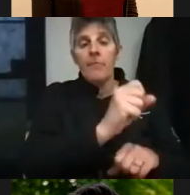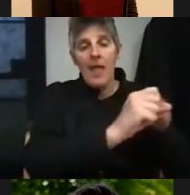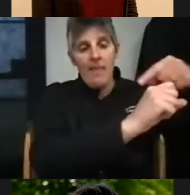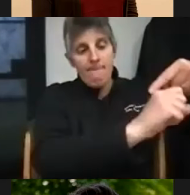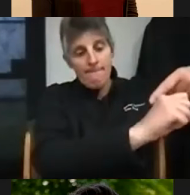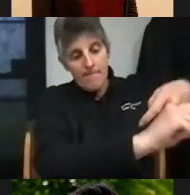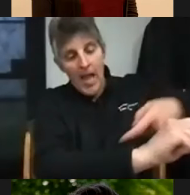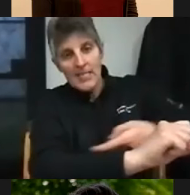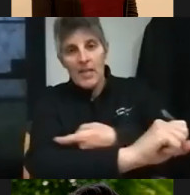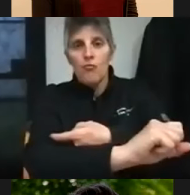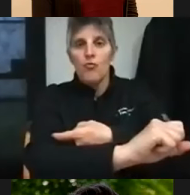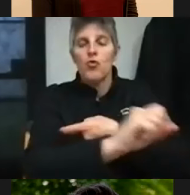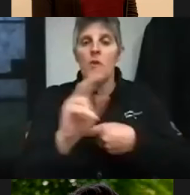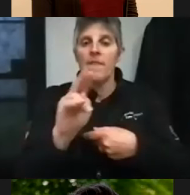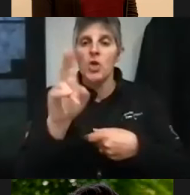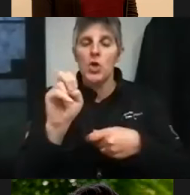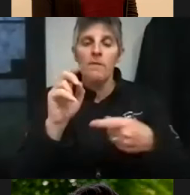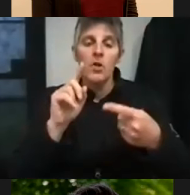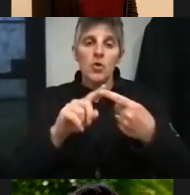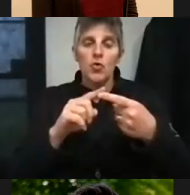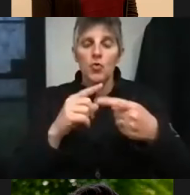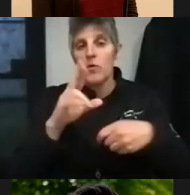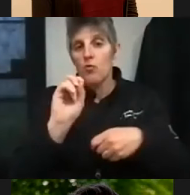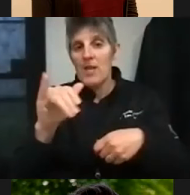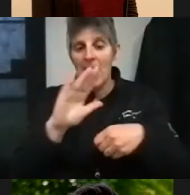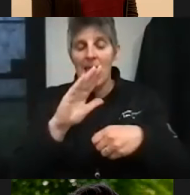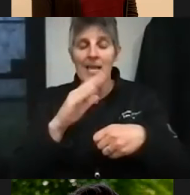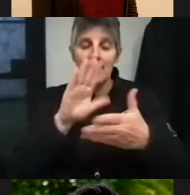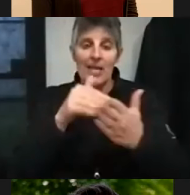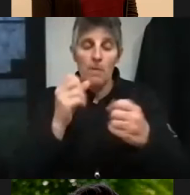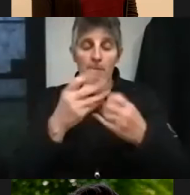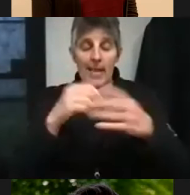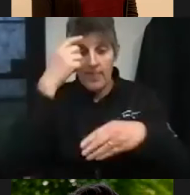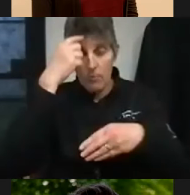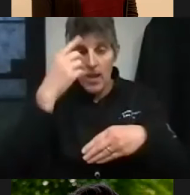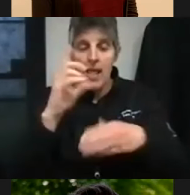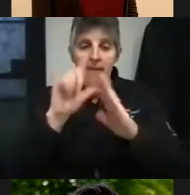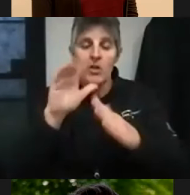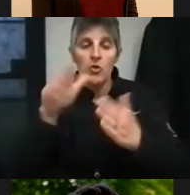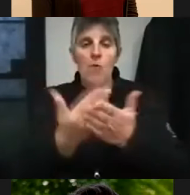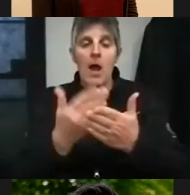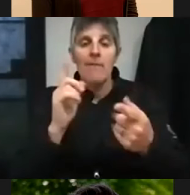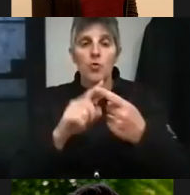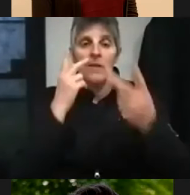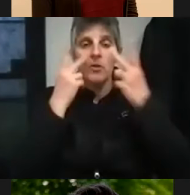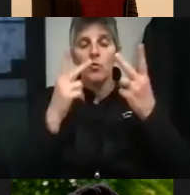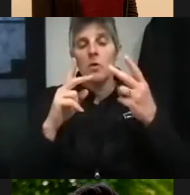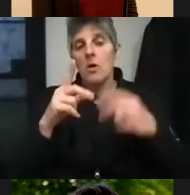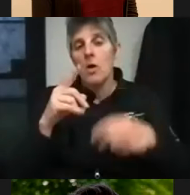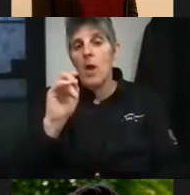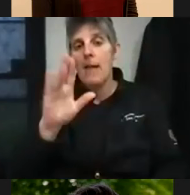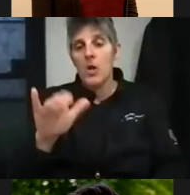through the optic nerve, through the relay center, several relay centers in the brain, eventually reach the visual primary visual